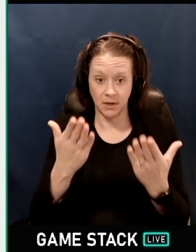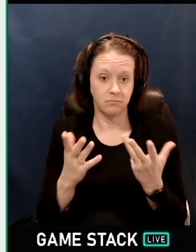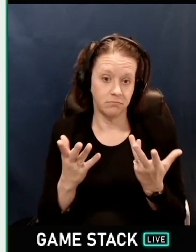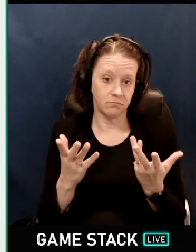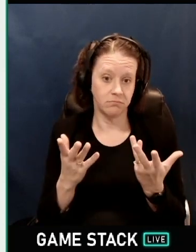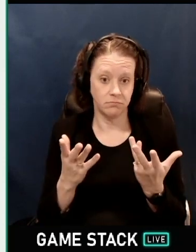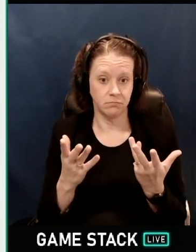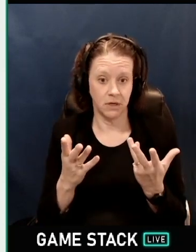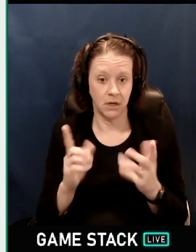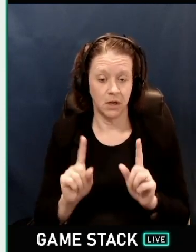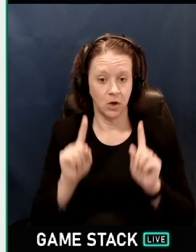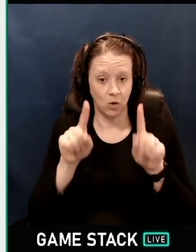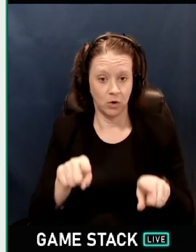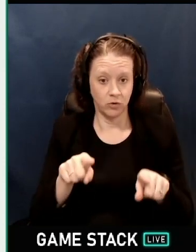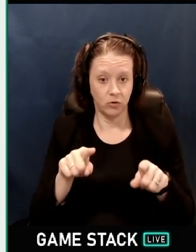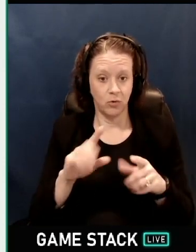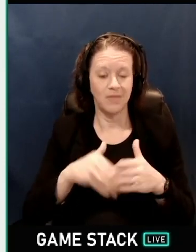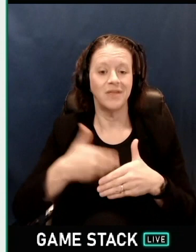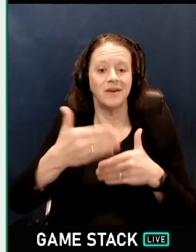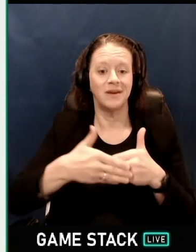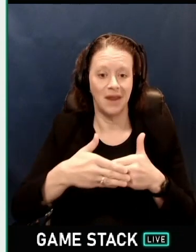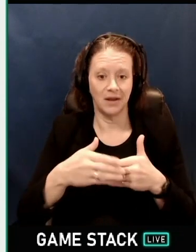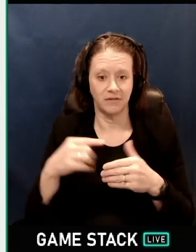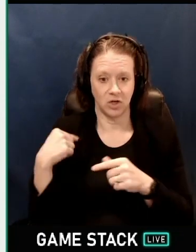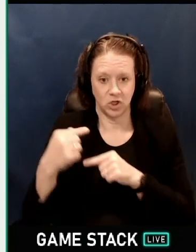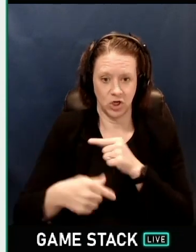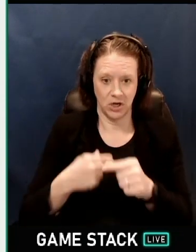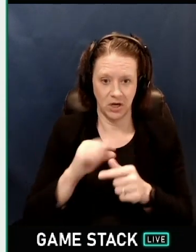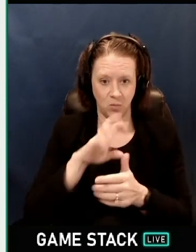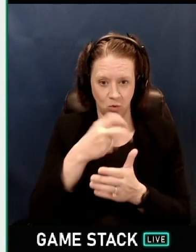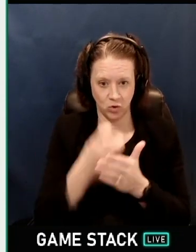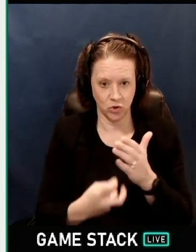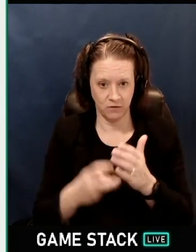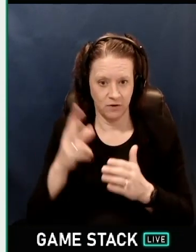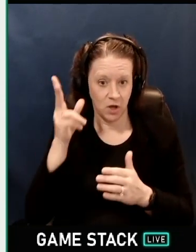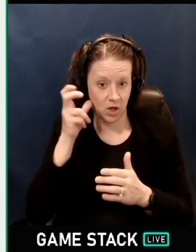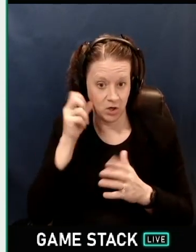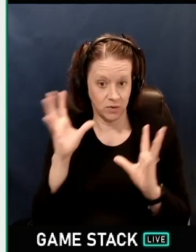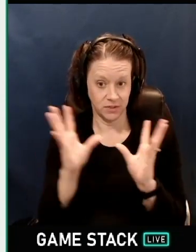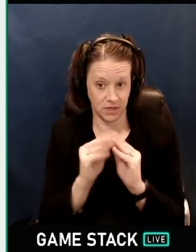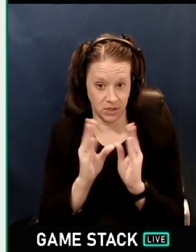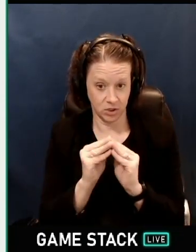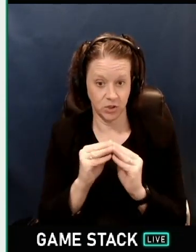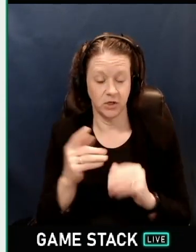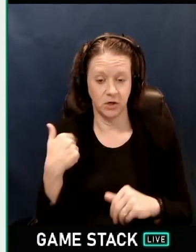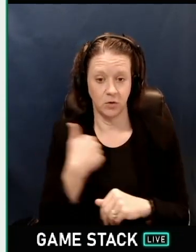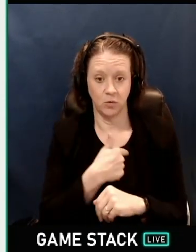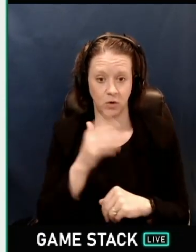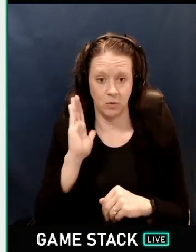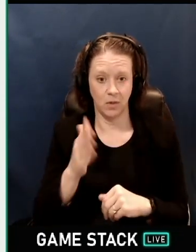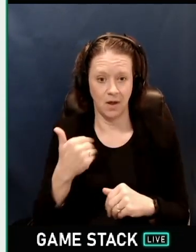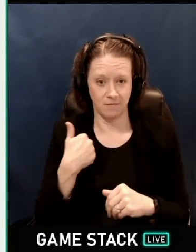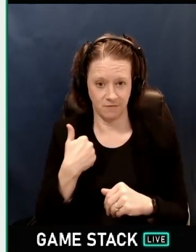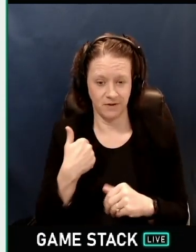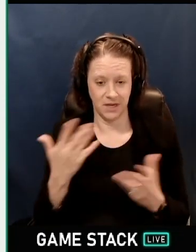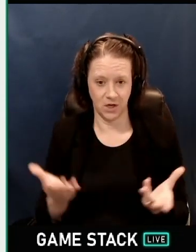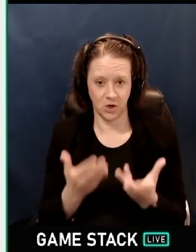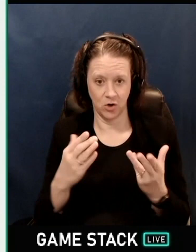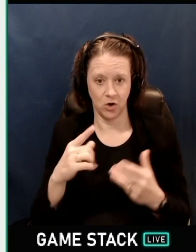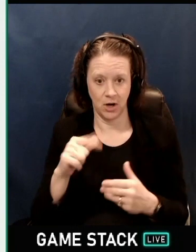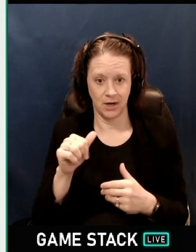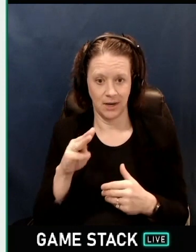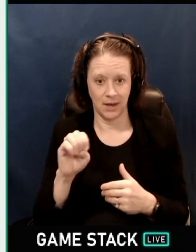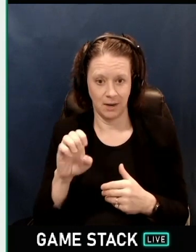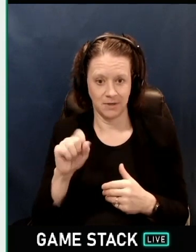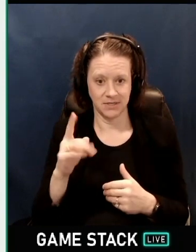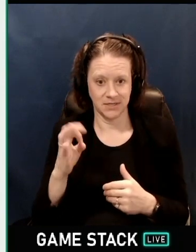attending the next gen immersive audio session that we will have here at GameStack Live.